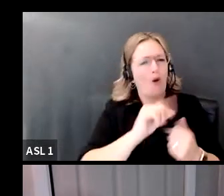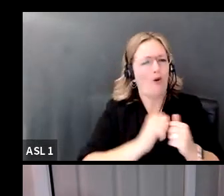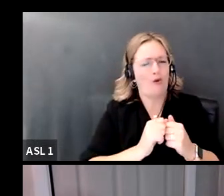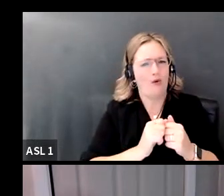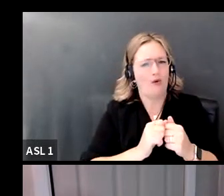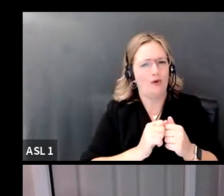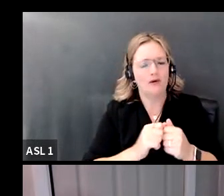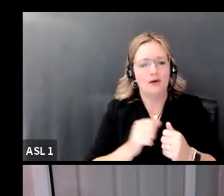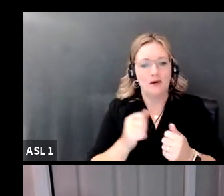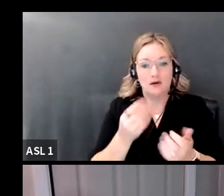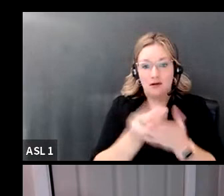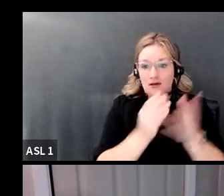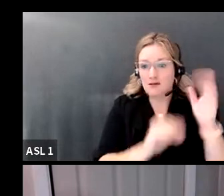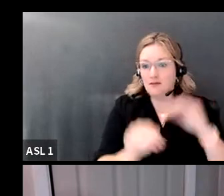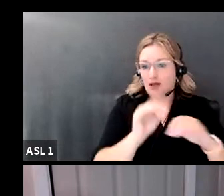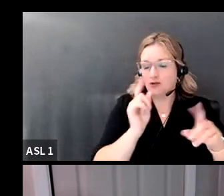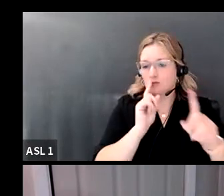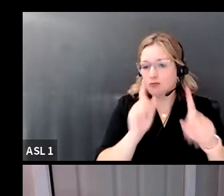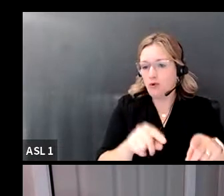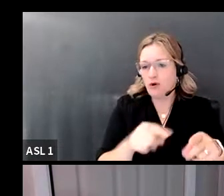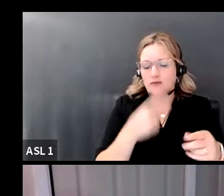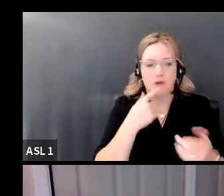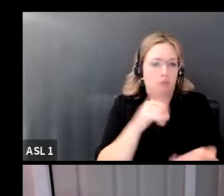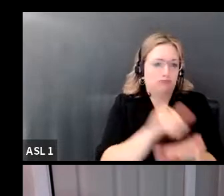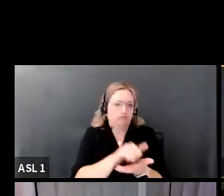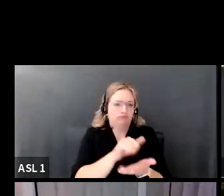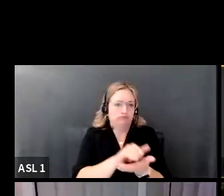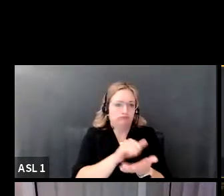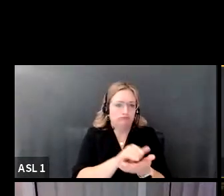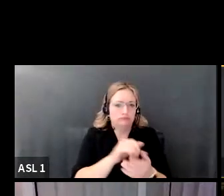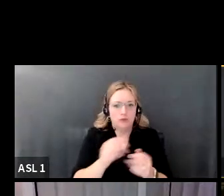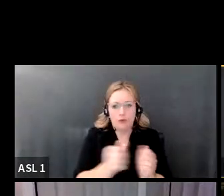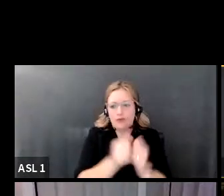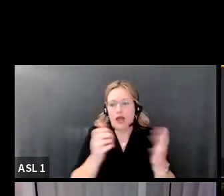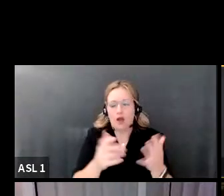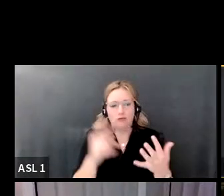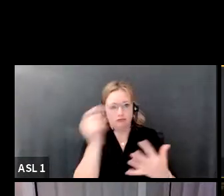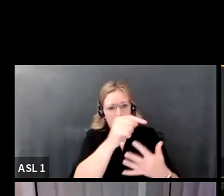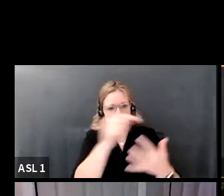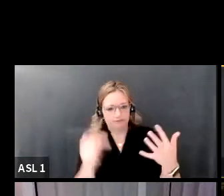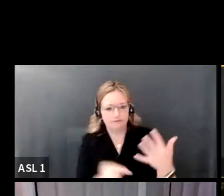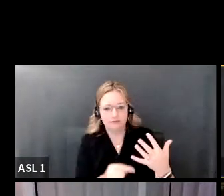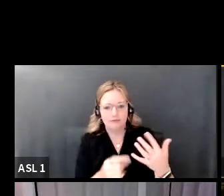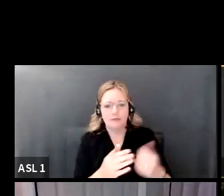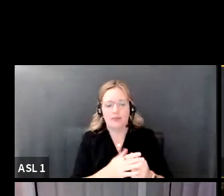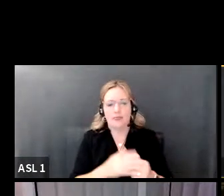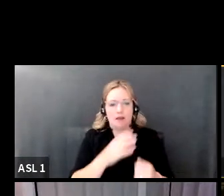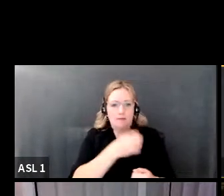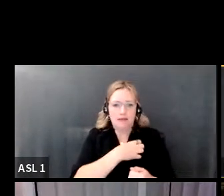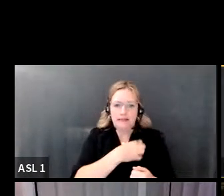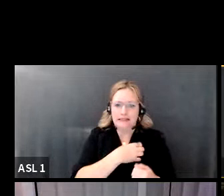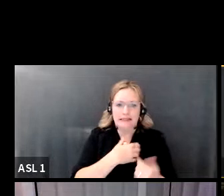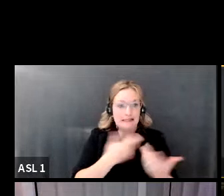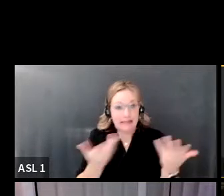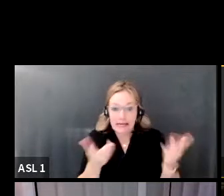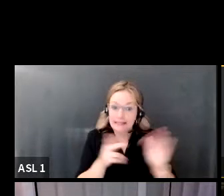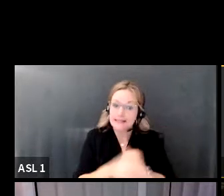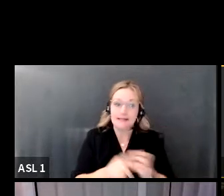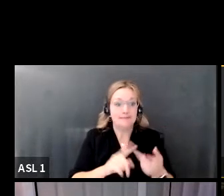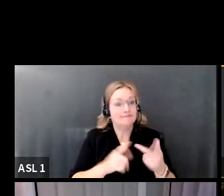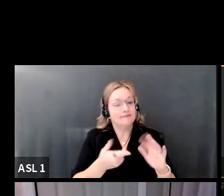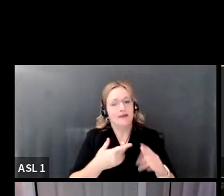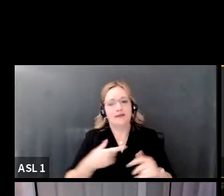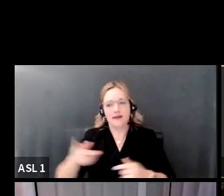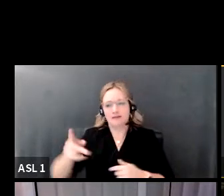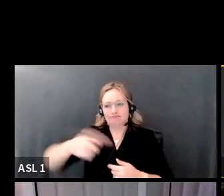the budget report this year seems to conclude that that is impossible without affecting delivery of quote adequate and effective policing and the service our community demands and